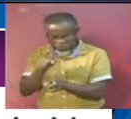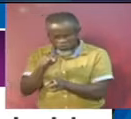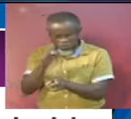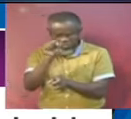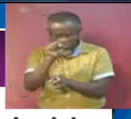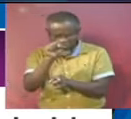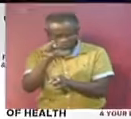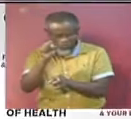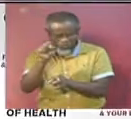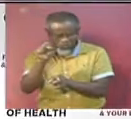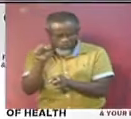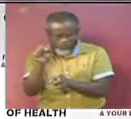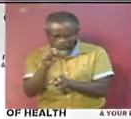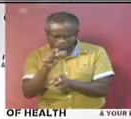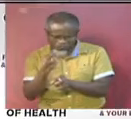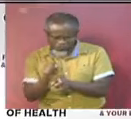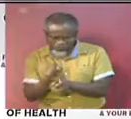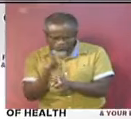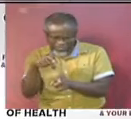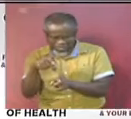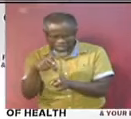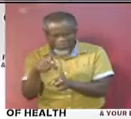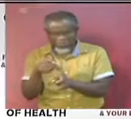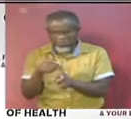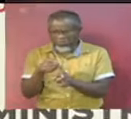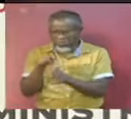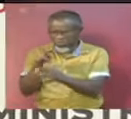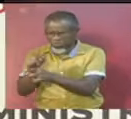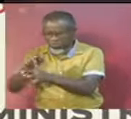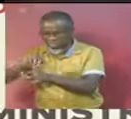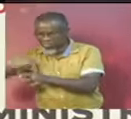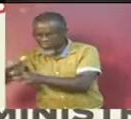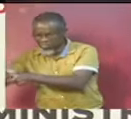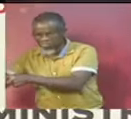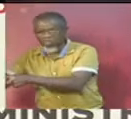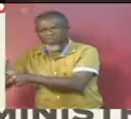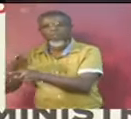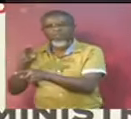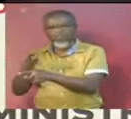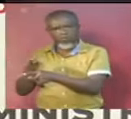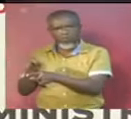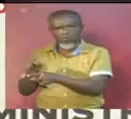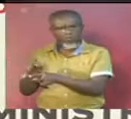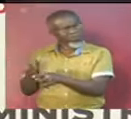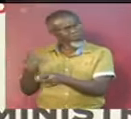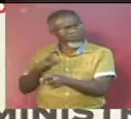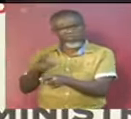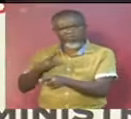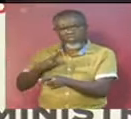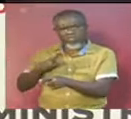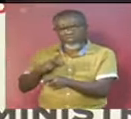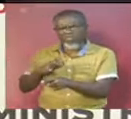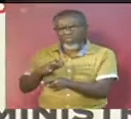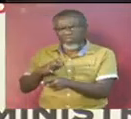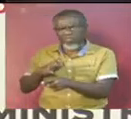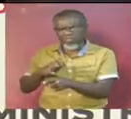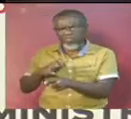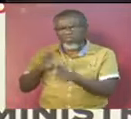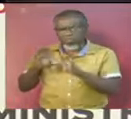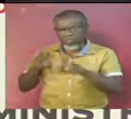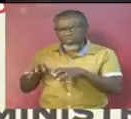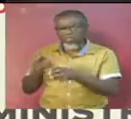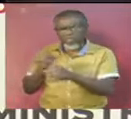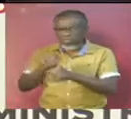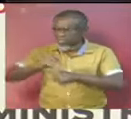It is okay. The simple answer is yes, it is okay for persons in the same household to get the different types of